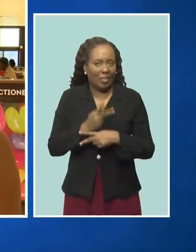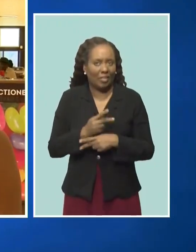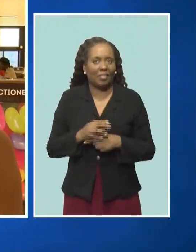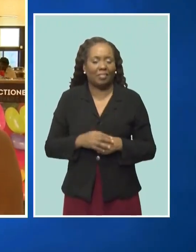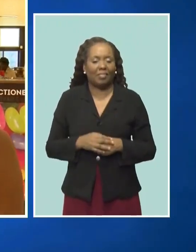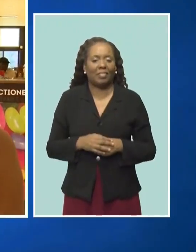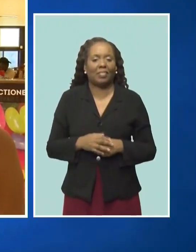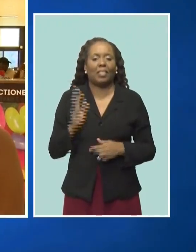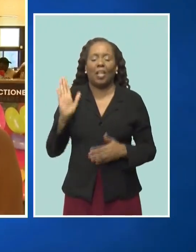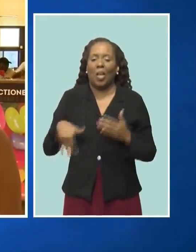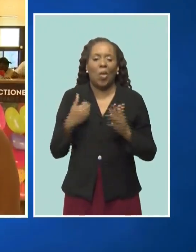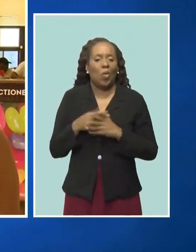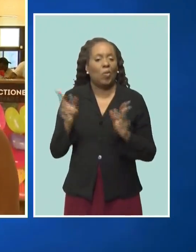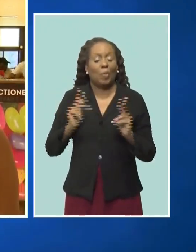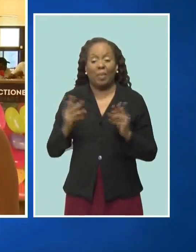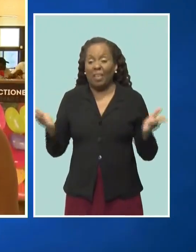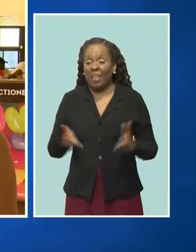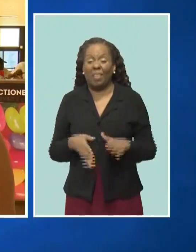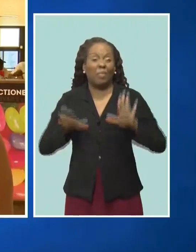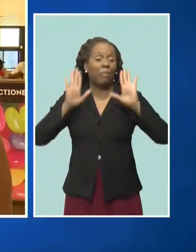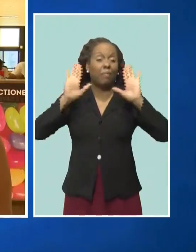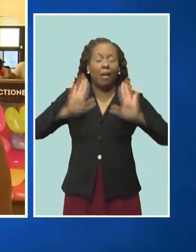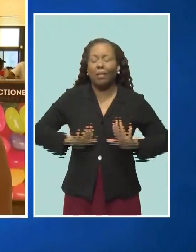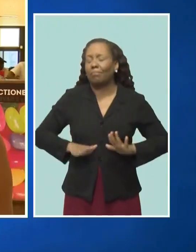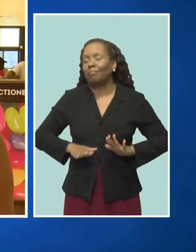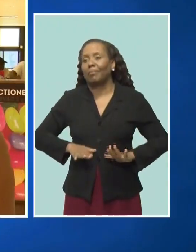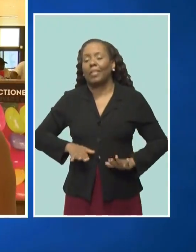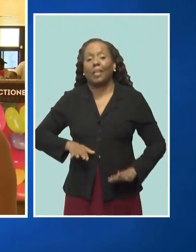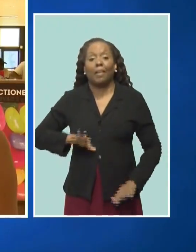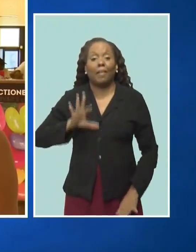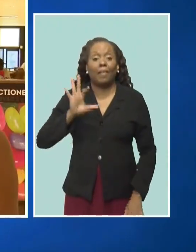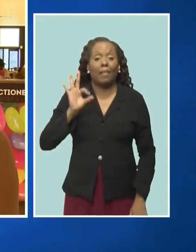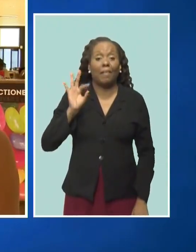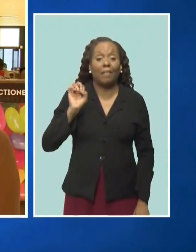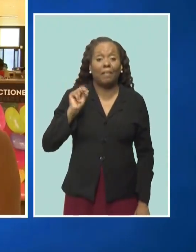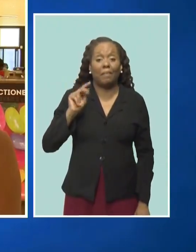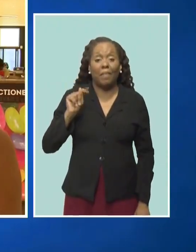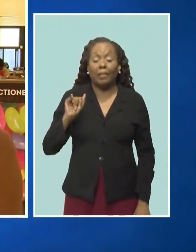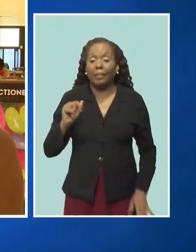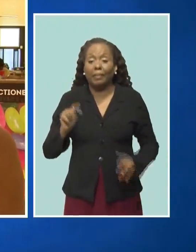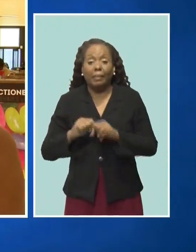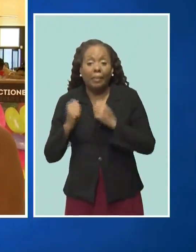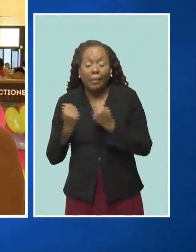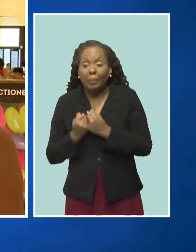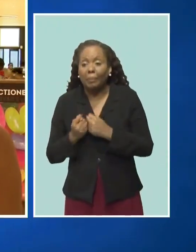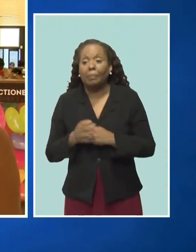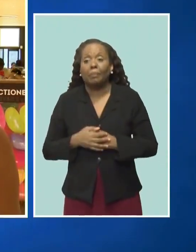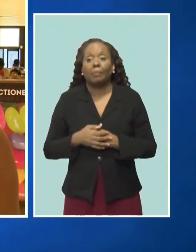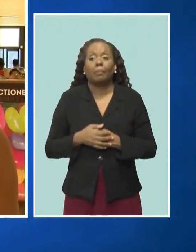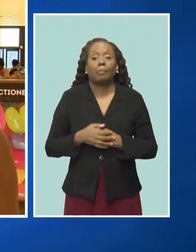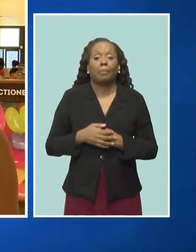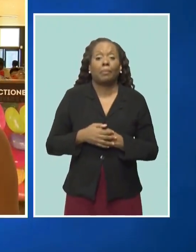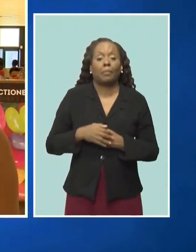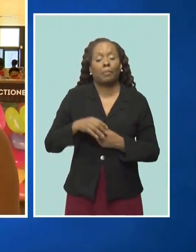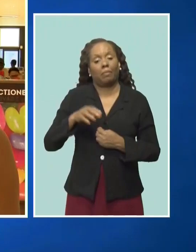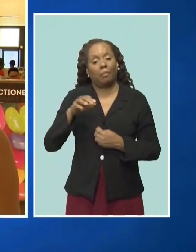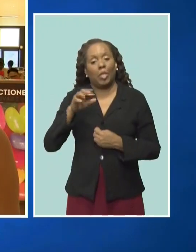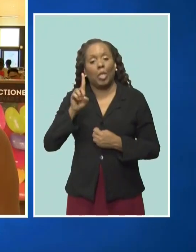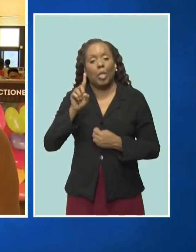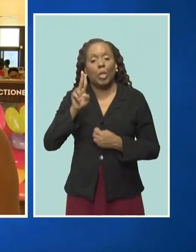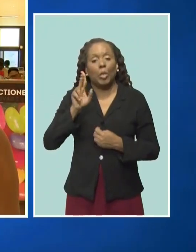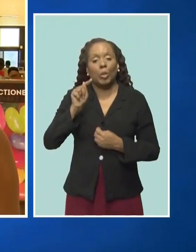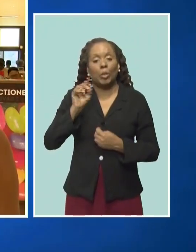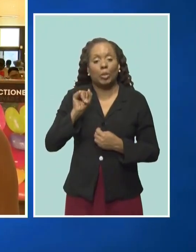has been fantastic, from the team, from the Fenty team to the Bridgetown Duty Free team. Everyone has been incredibly warm